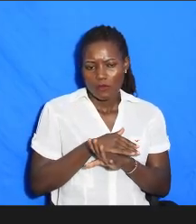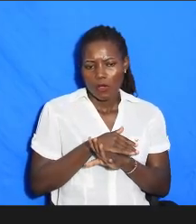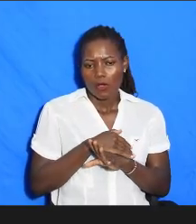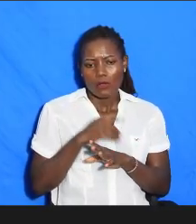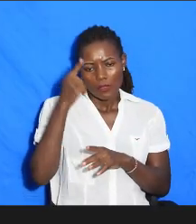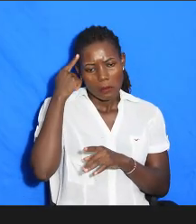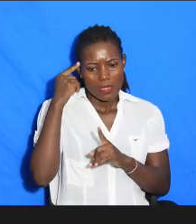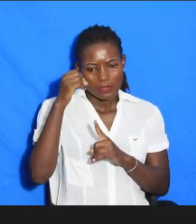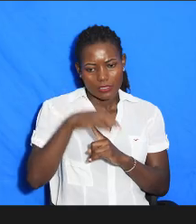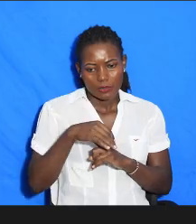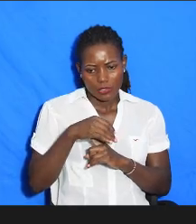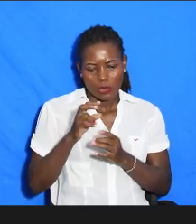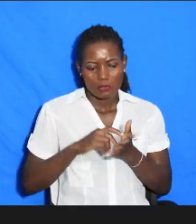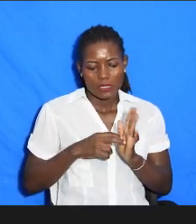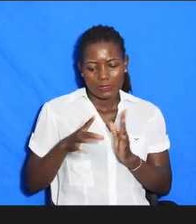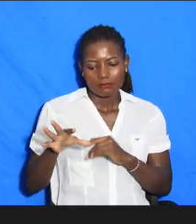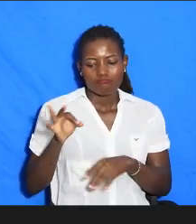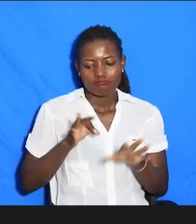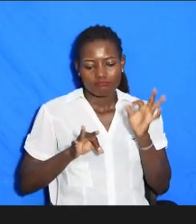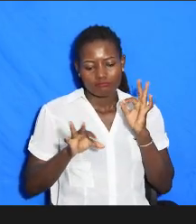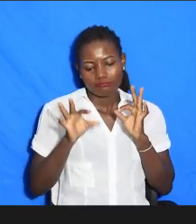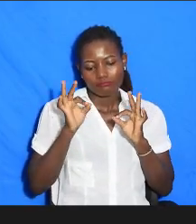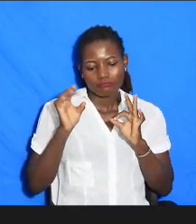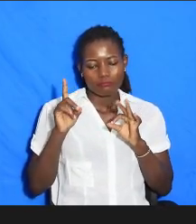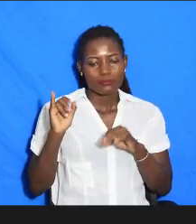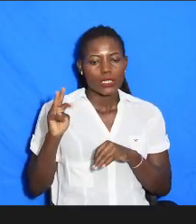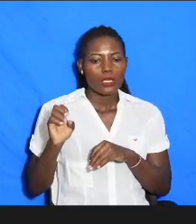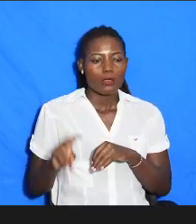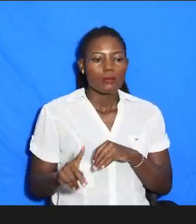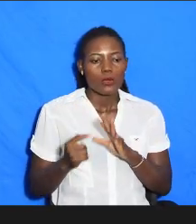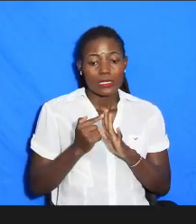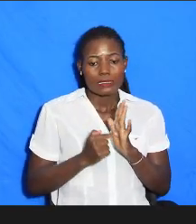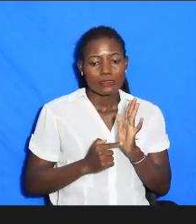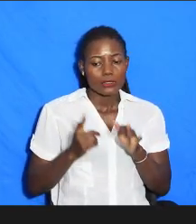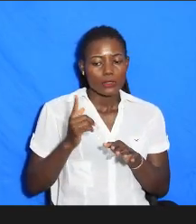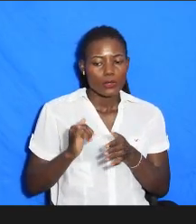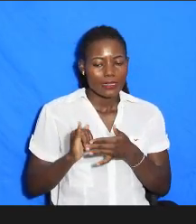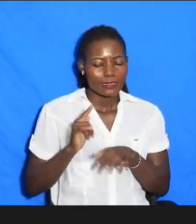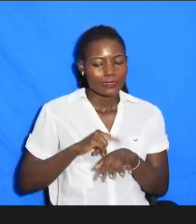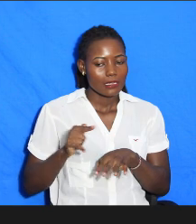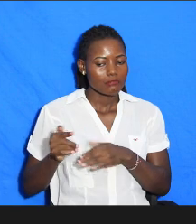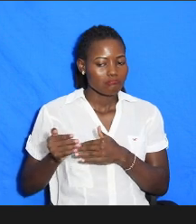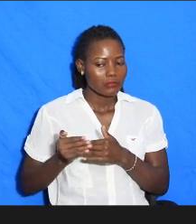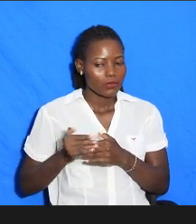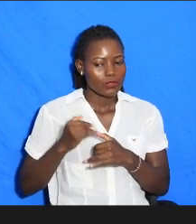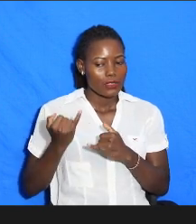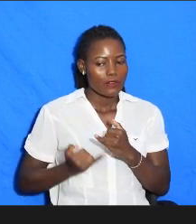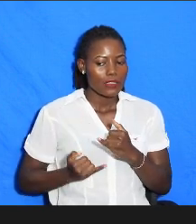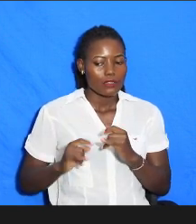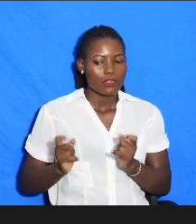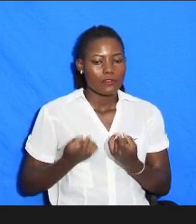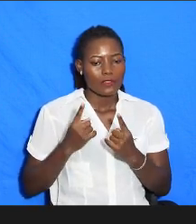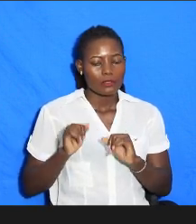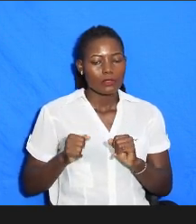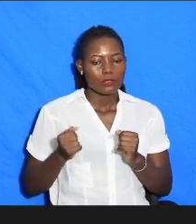normally selects his Diamond League strategically. So by the time he reaches for the final event, he can perform way higher. Then